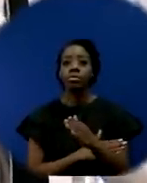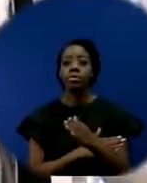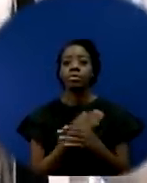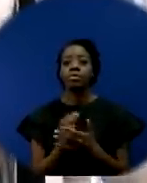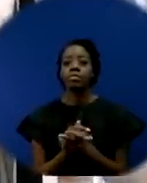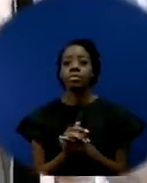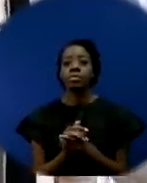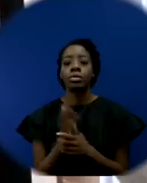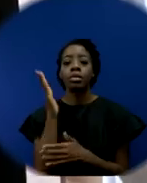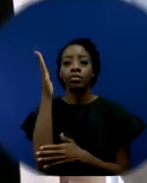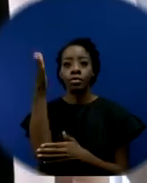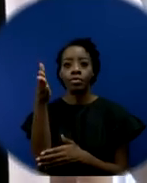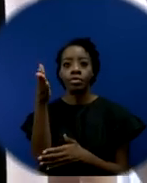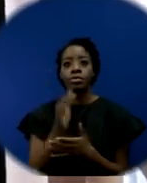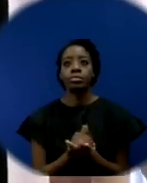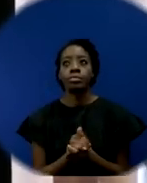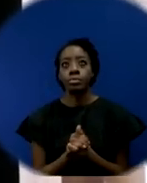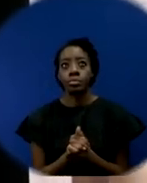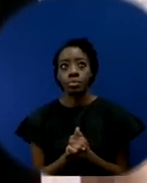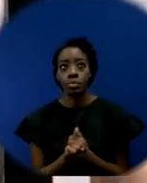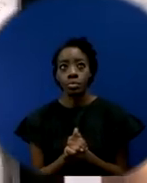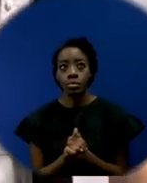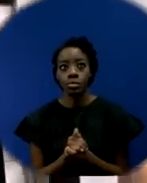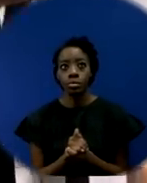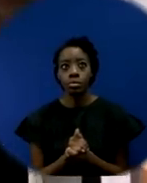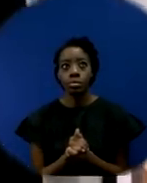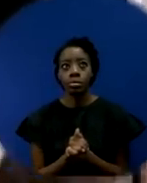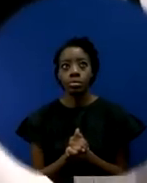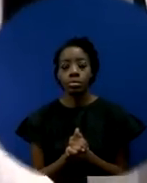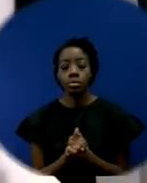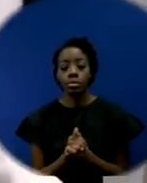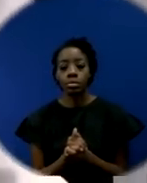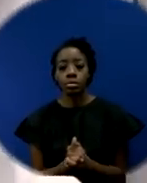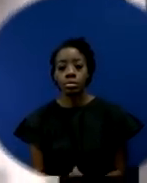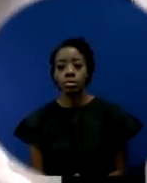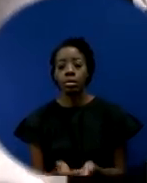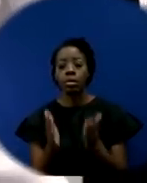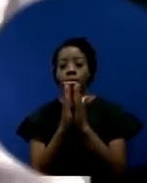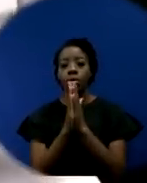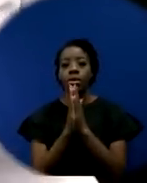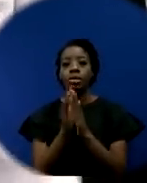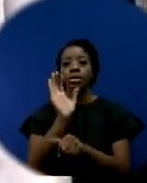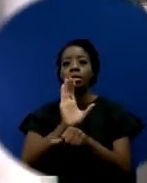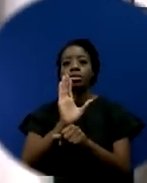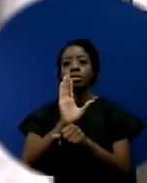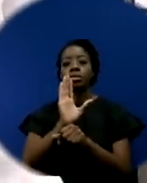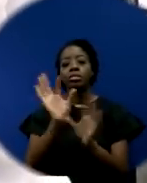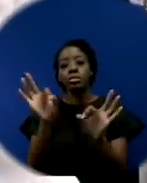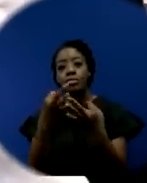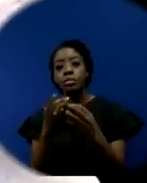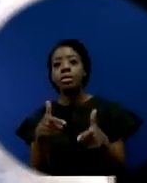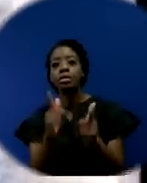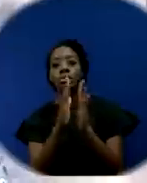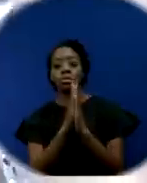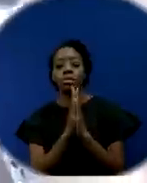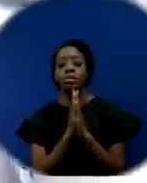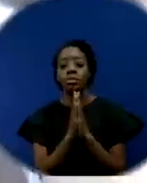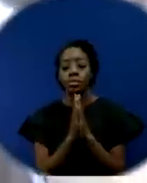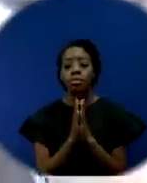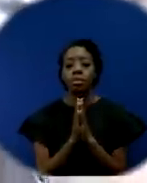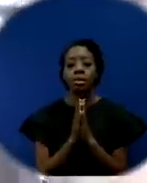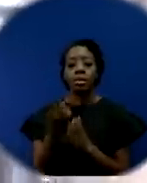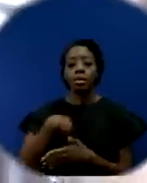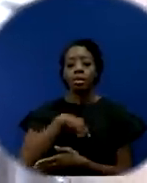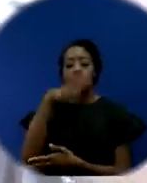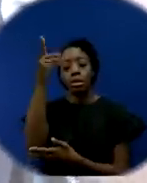days gone by. Chairman, will you please lead us in prayer? Church family, let us pray. Our